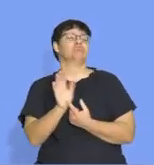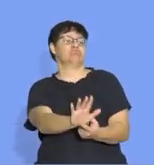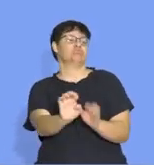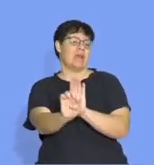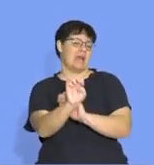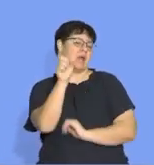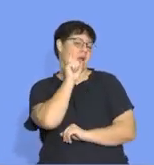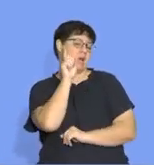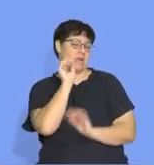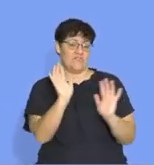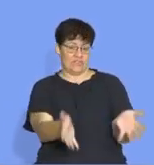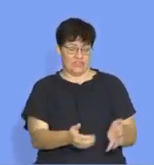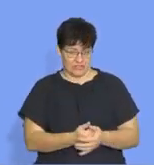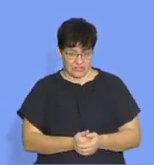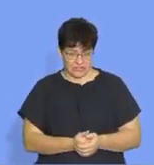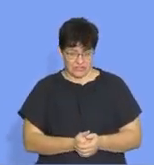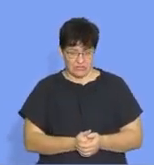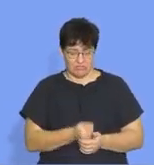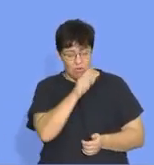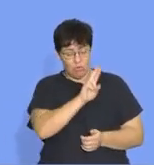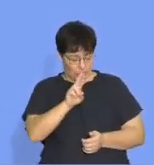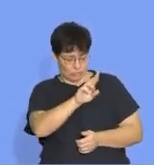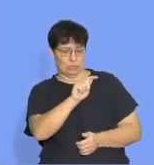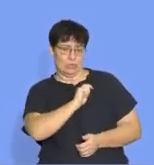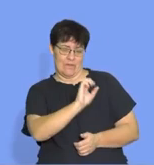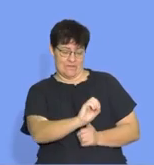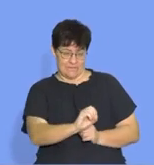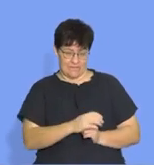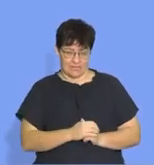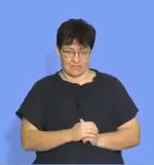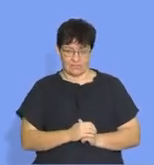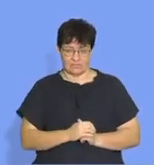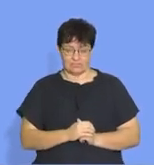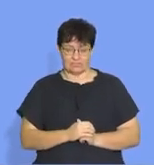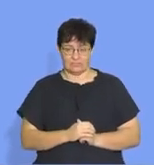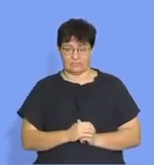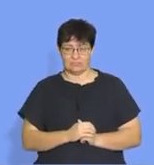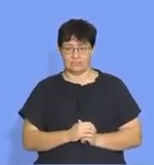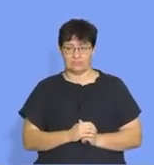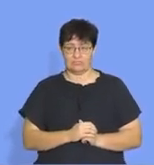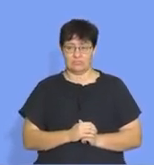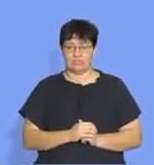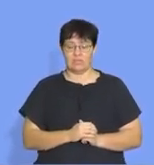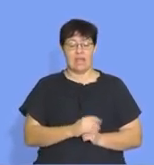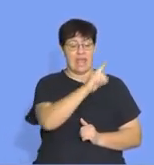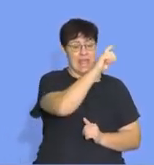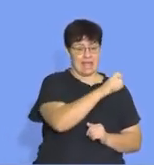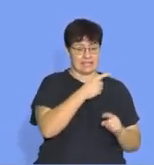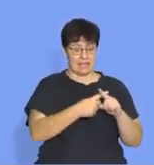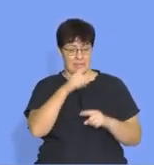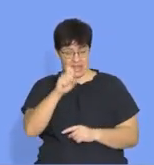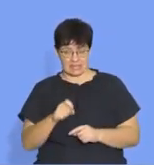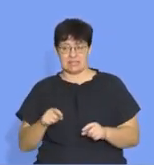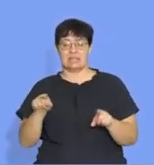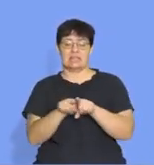show you the quadraticness of this particular equation that I've given you. So x multiplied by x,